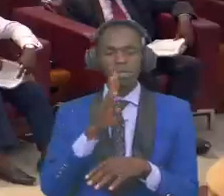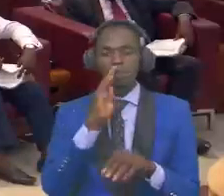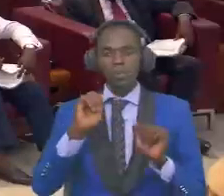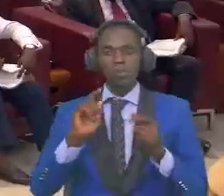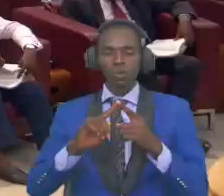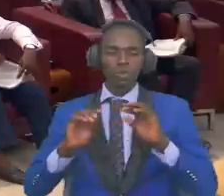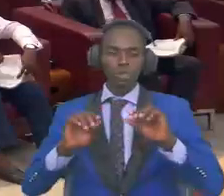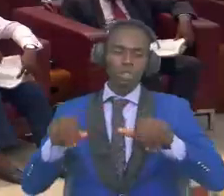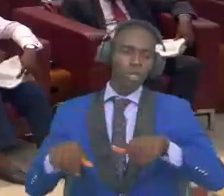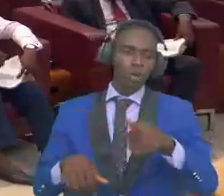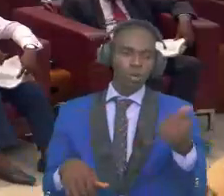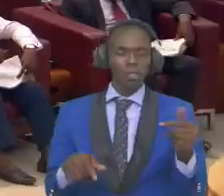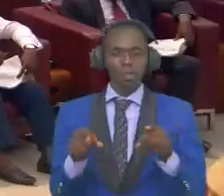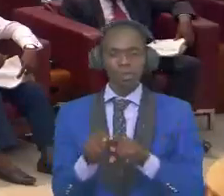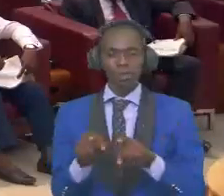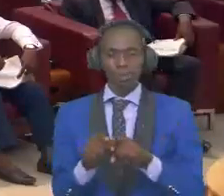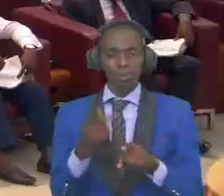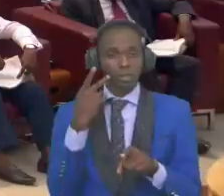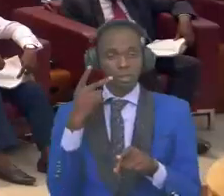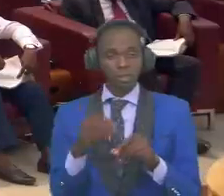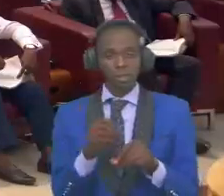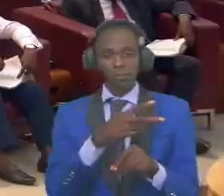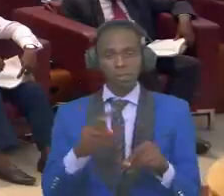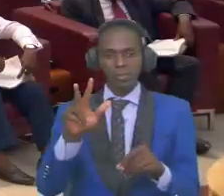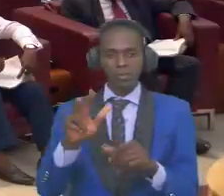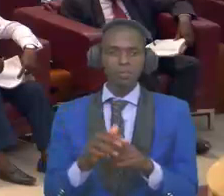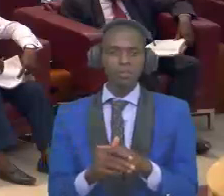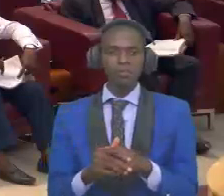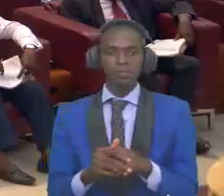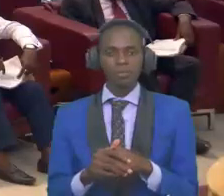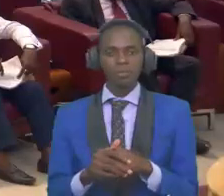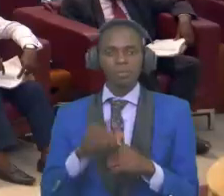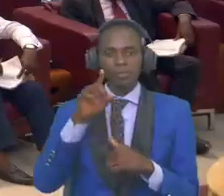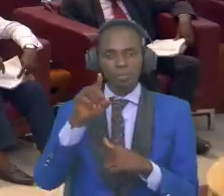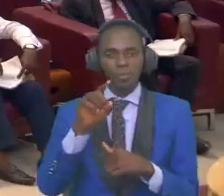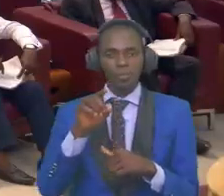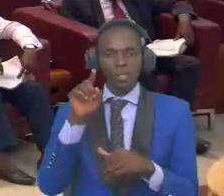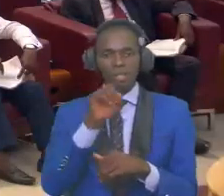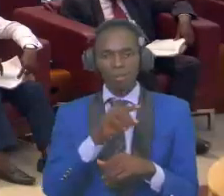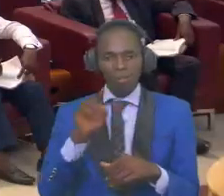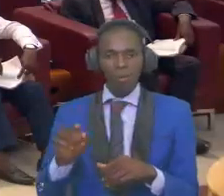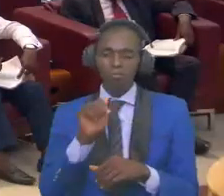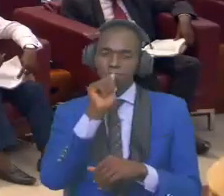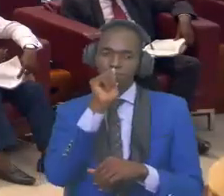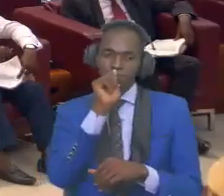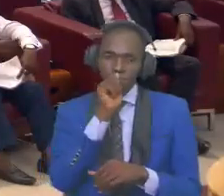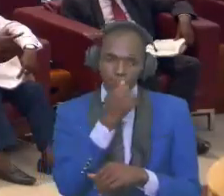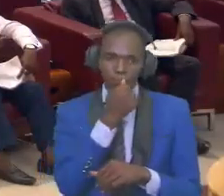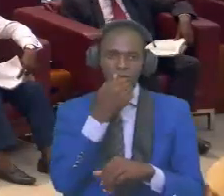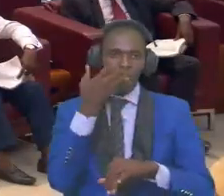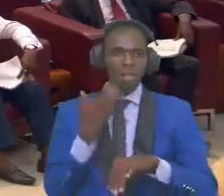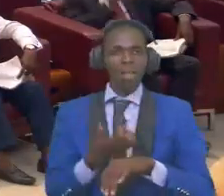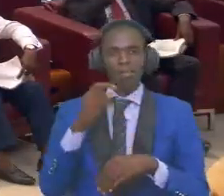verse 3. In verse 3, now therefore endure hardness. There is